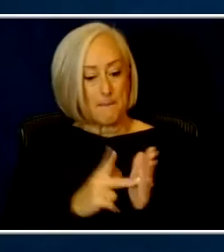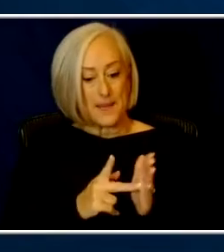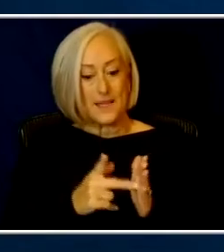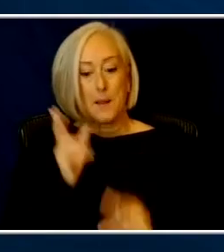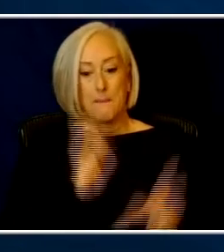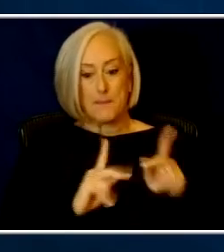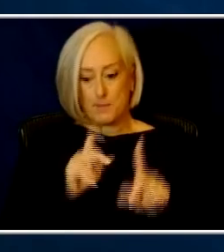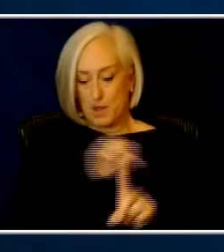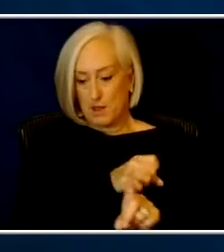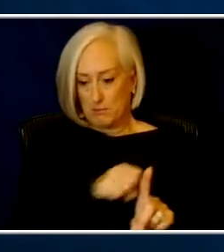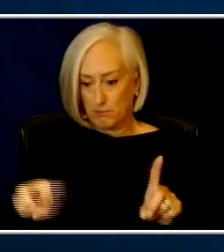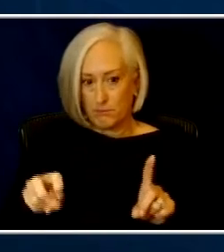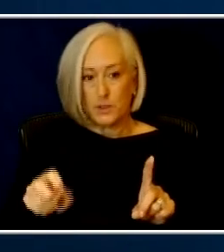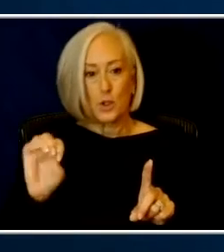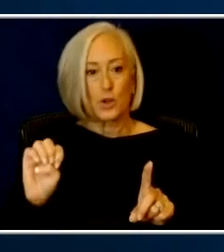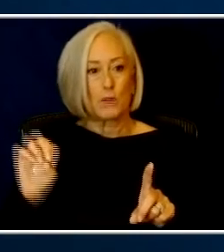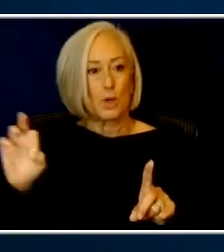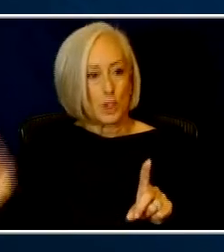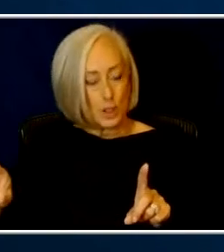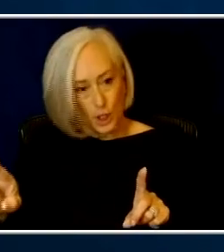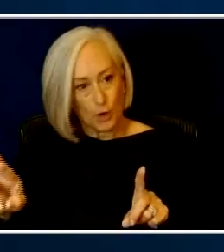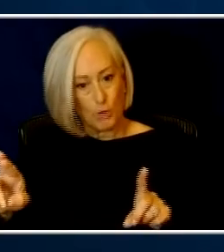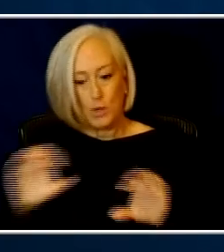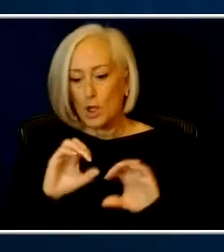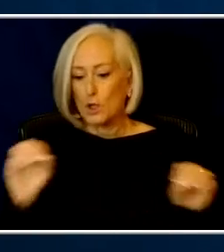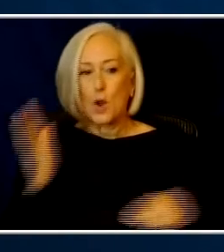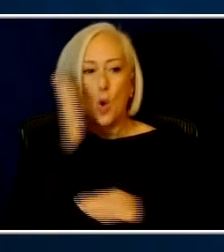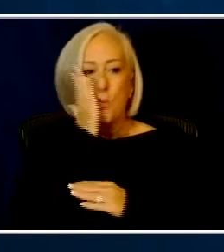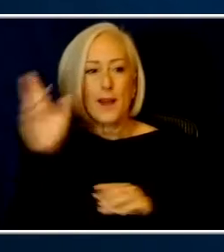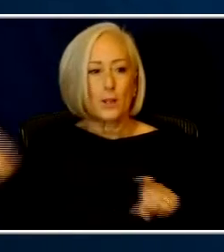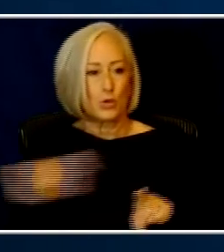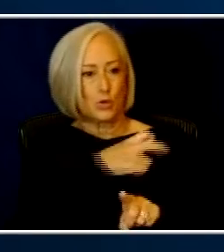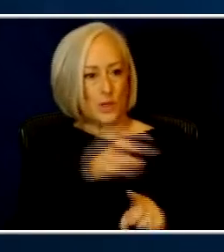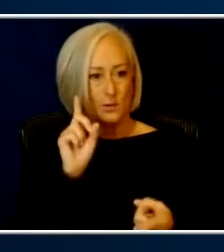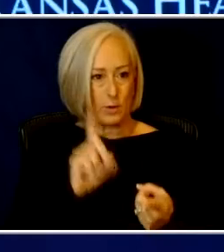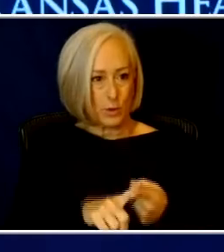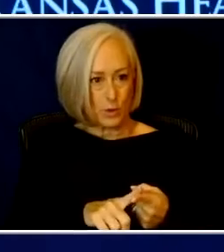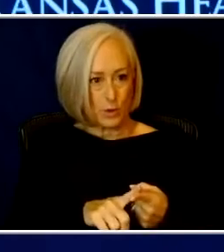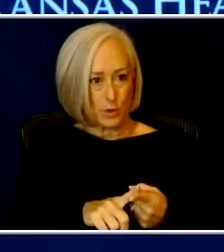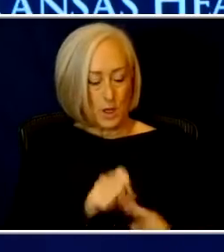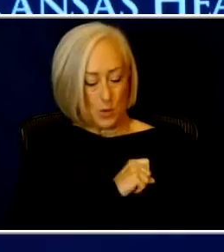call alternate care units. So we staff all of our beds, but the challenge is that